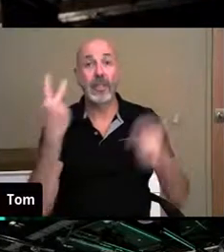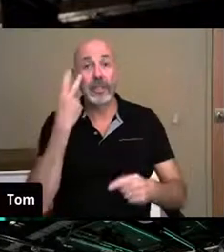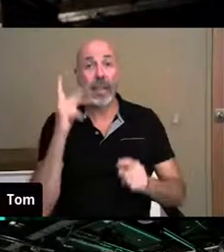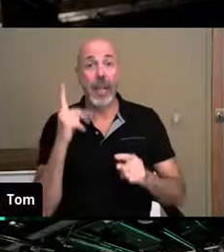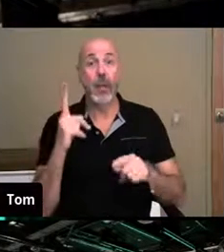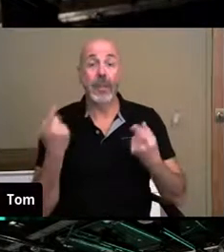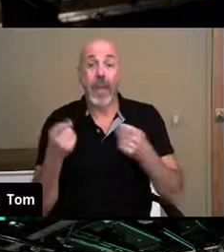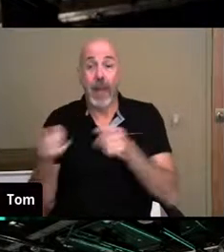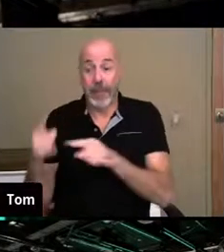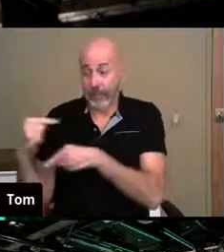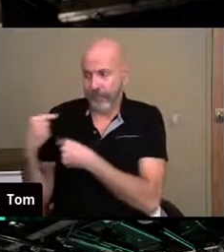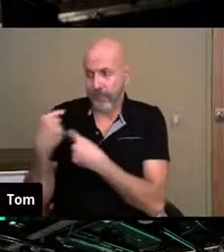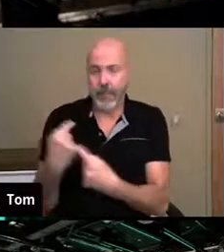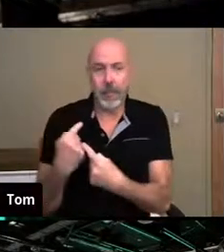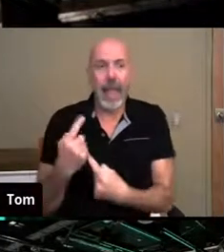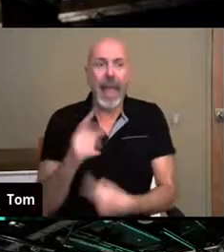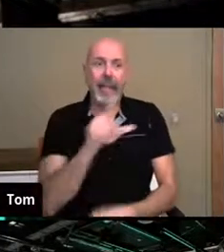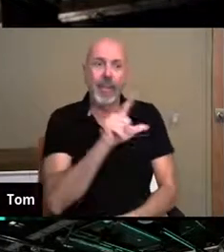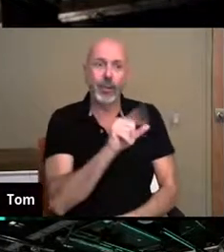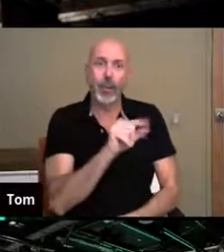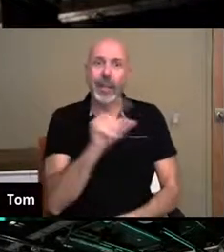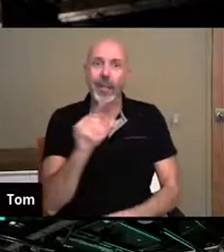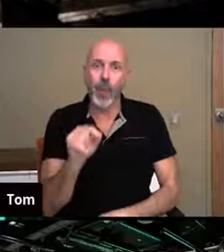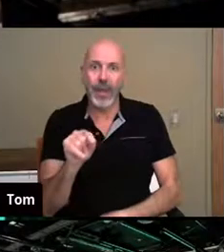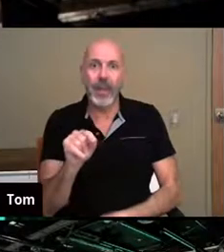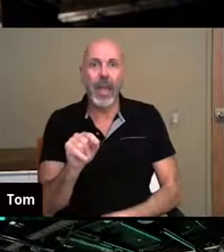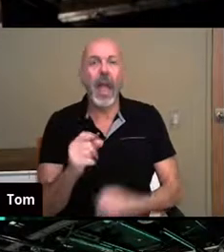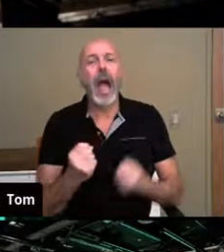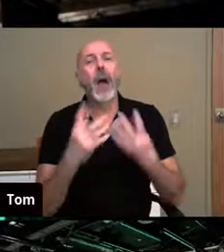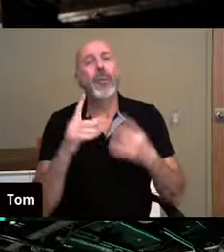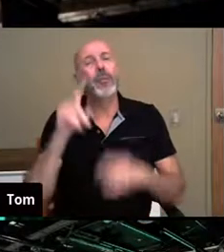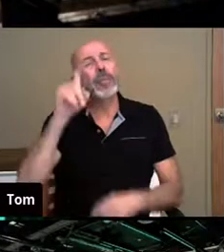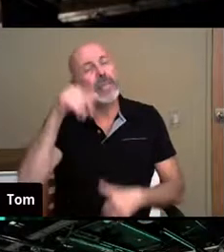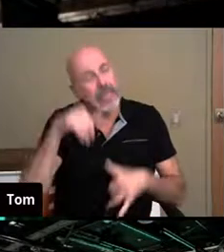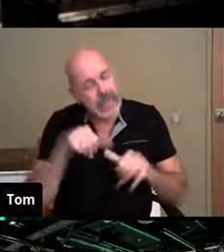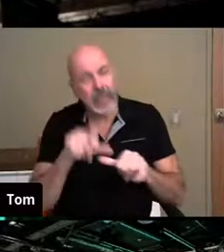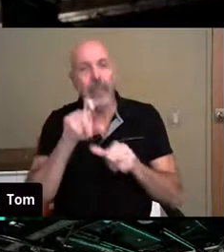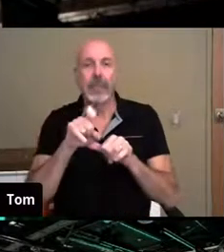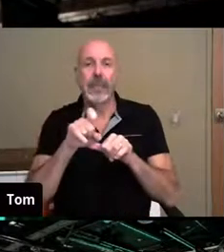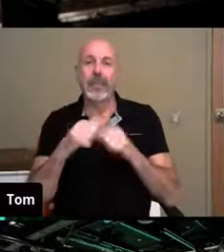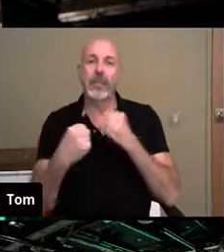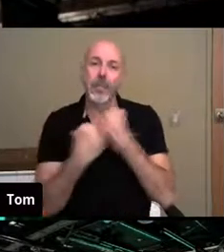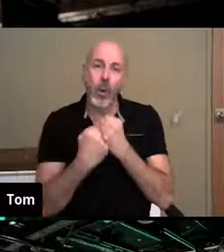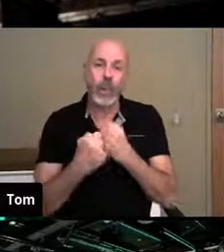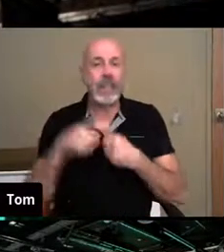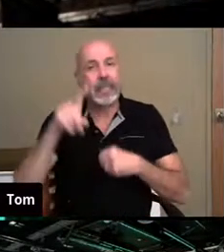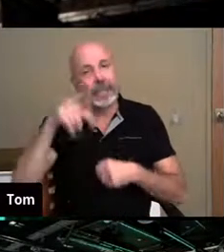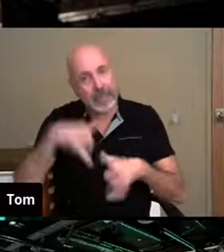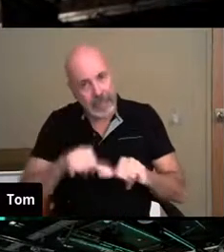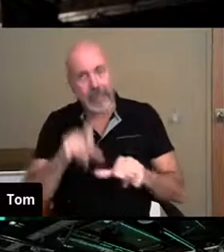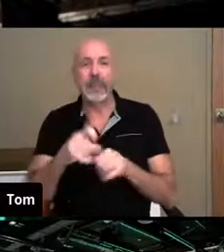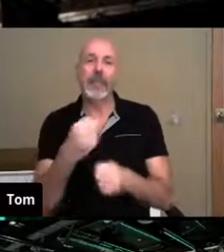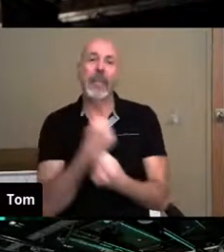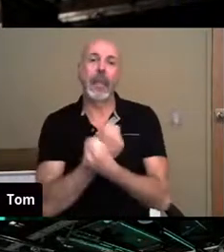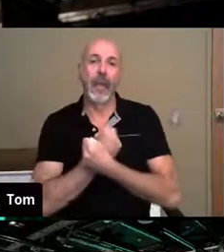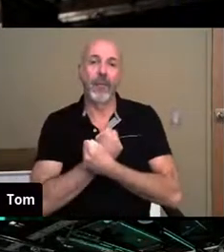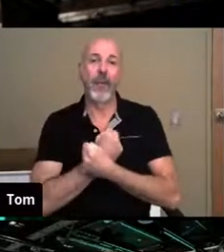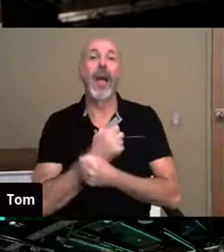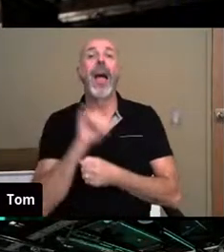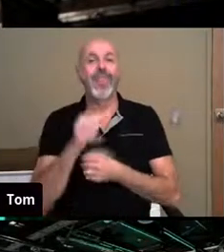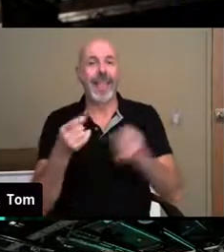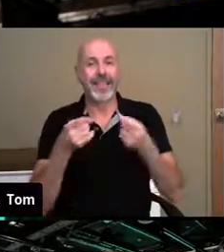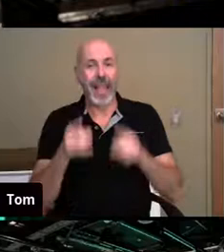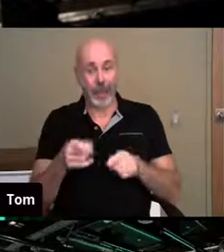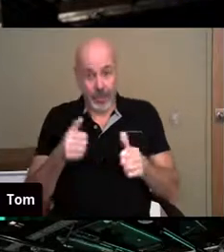also in 2020, how much we need the support and love of others. And that is what is happening with this Pride